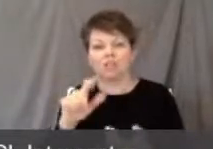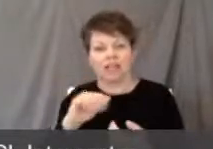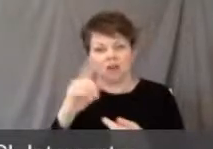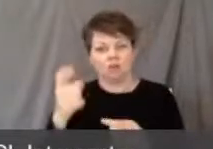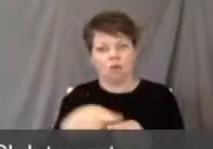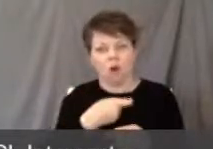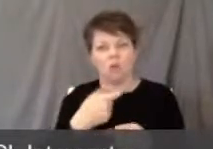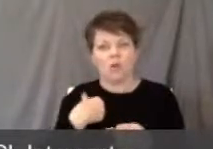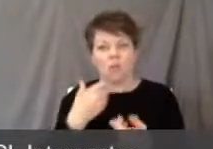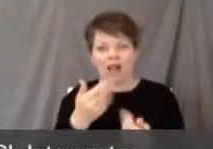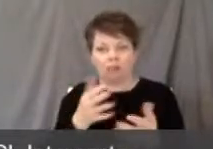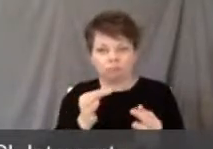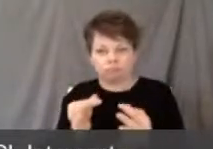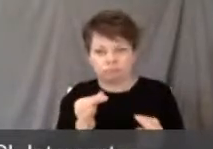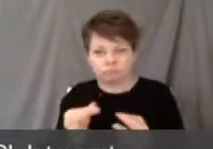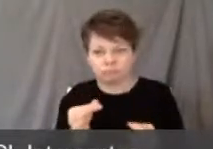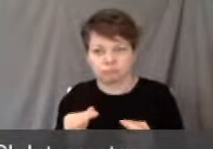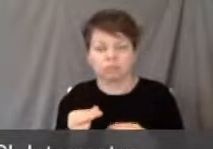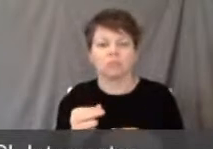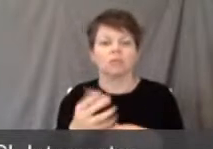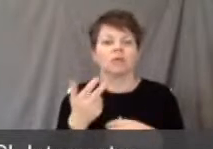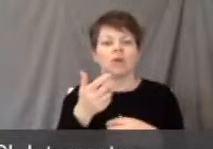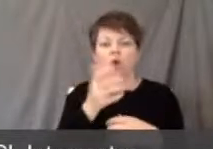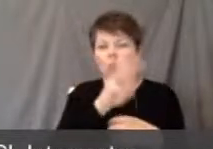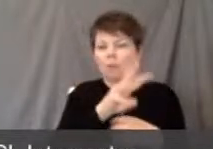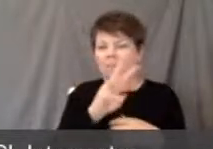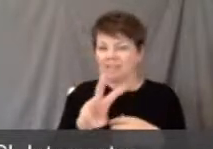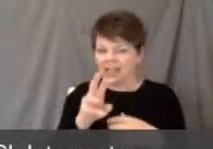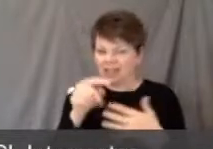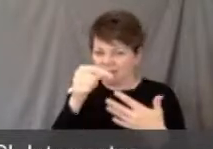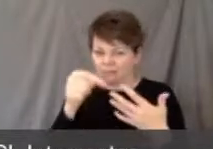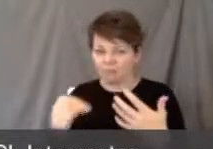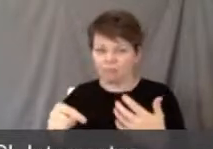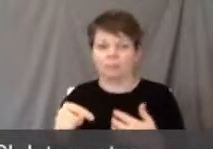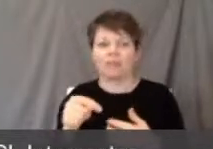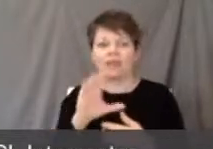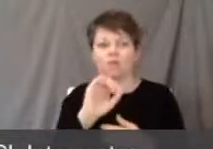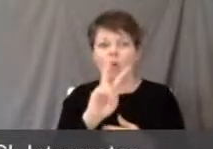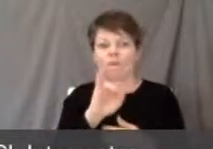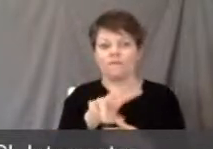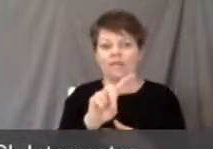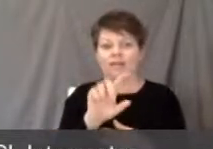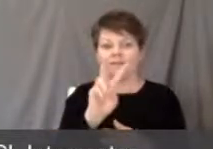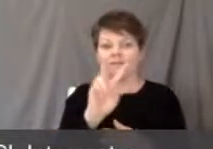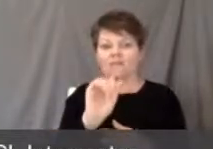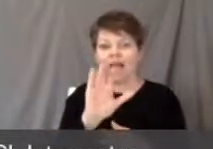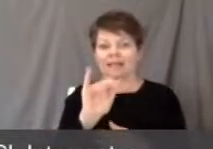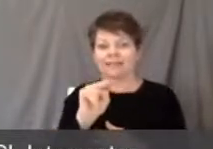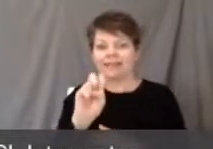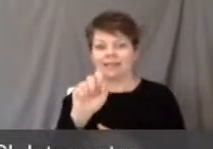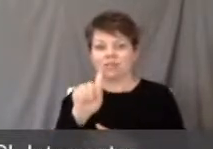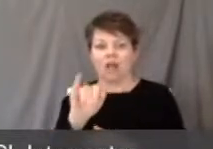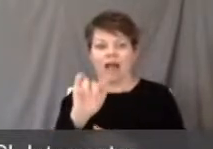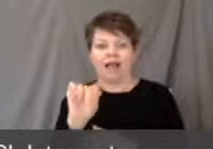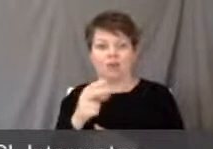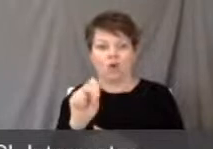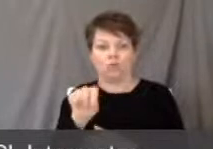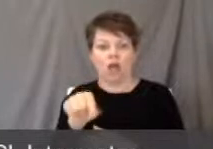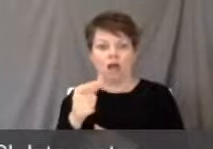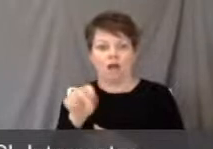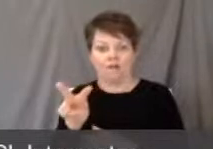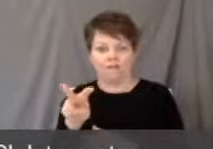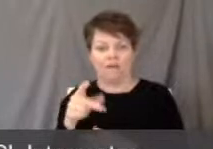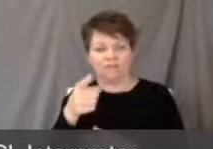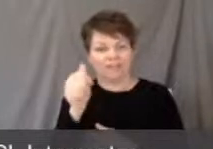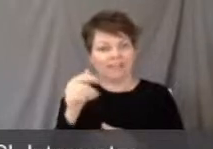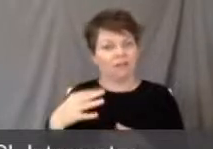direct them. There's a couple websites that you can visit, the covidvaccine.idaho.gov website to get signed up, and a provider will contact you to